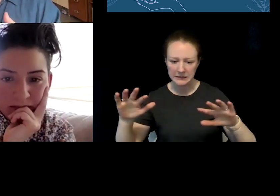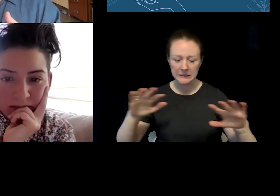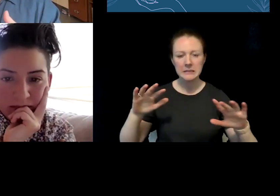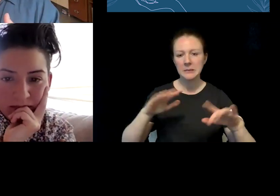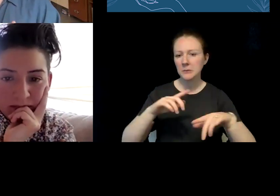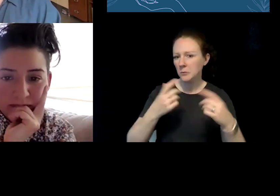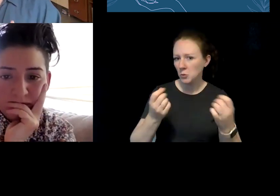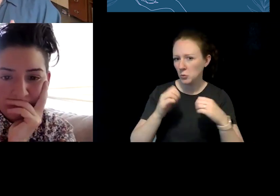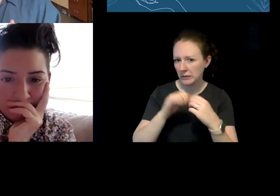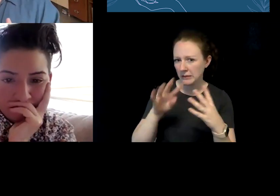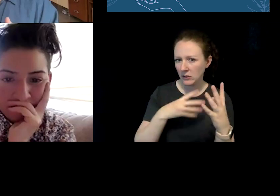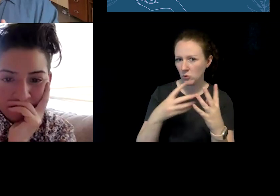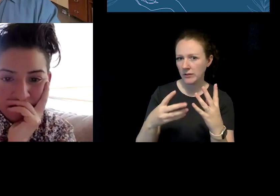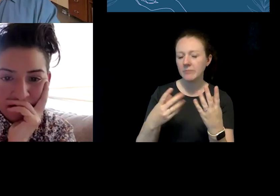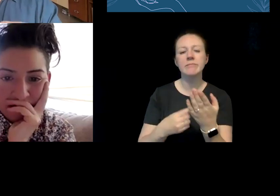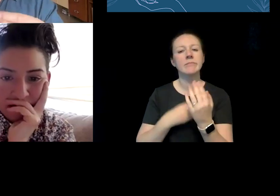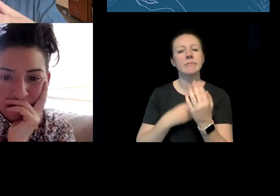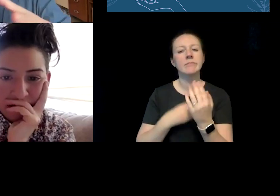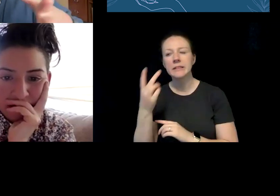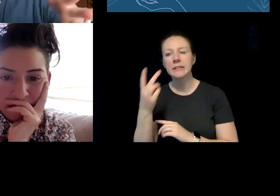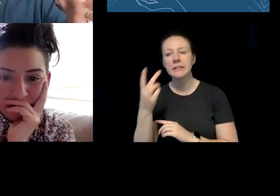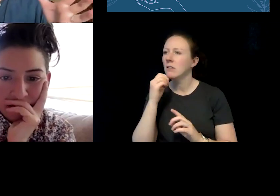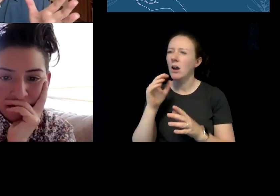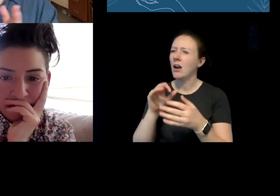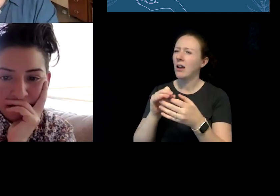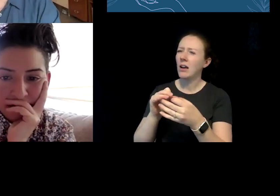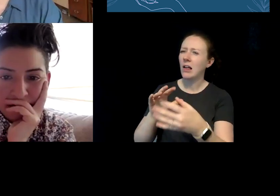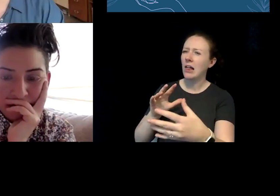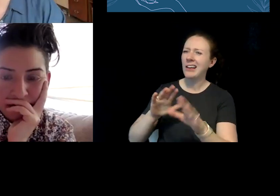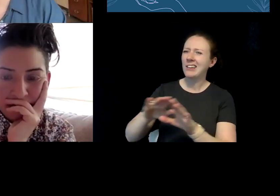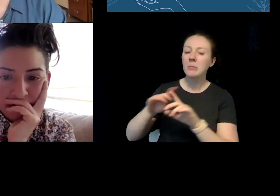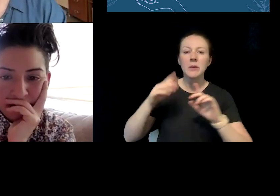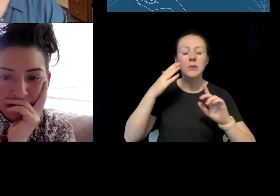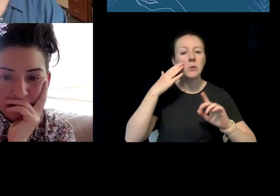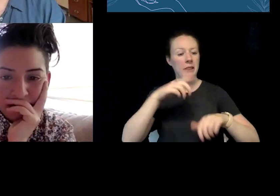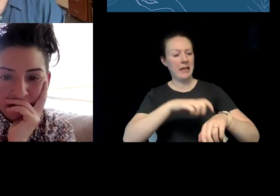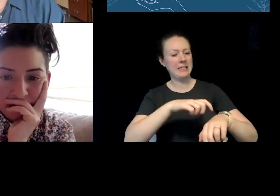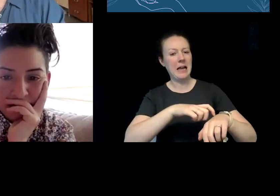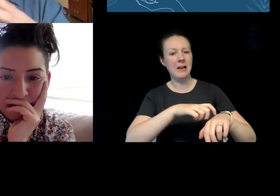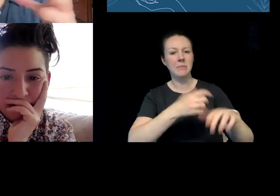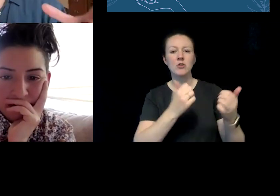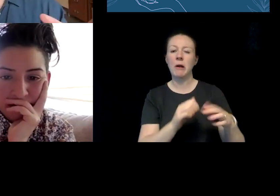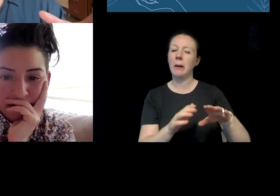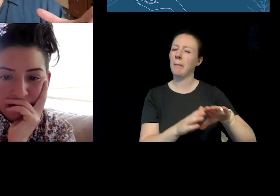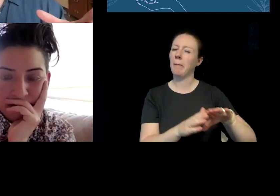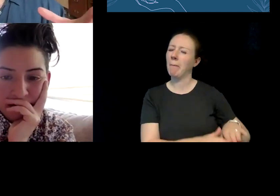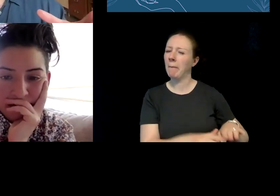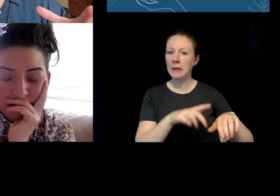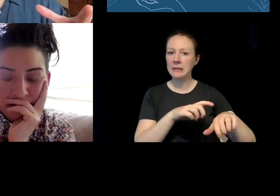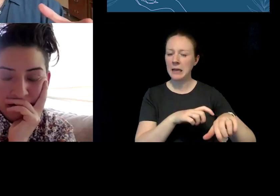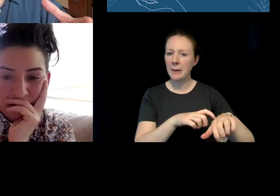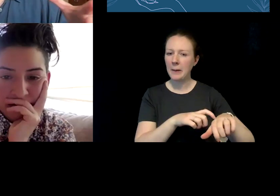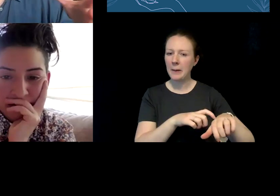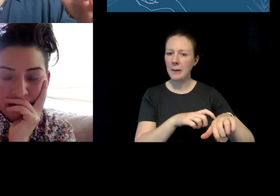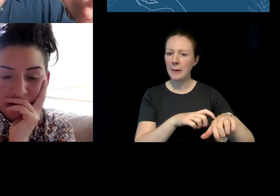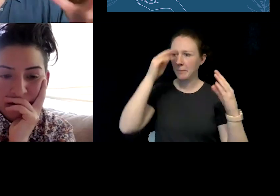like not disconnected, but like sort of you take the time factor out of it. I know at theater placement, like, I'm trying to think about time